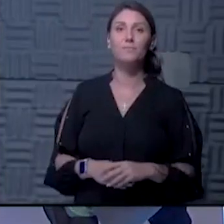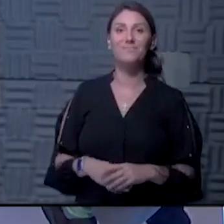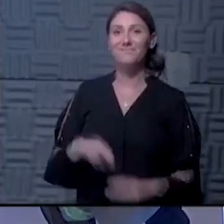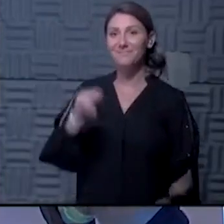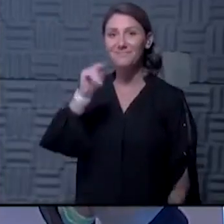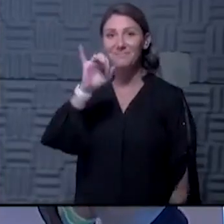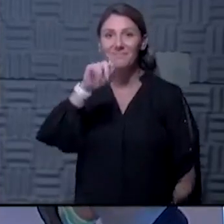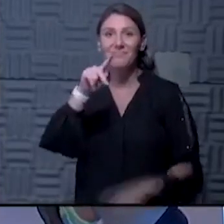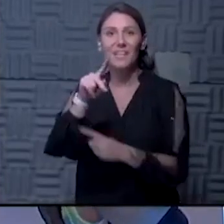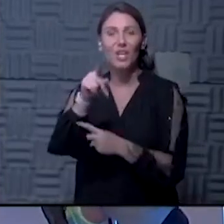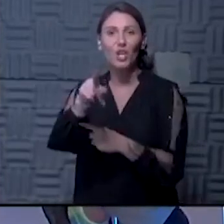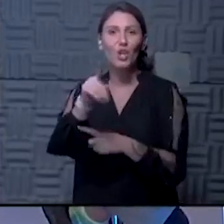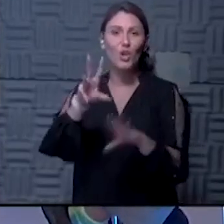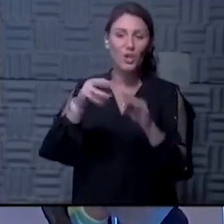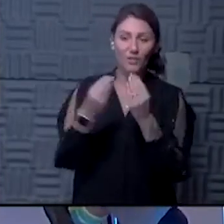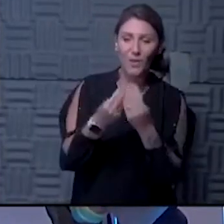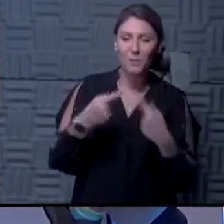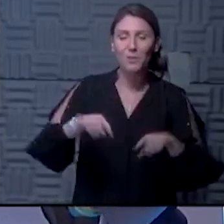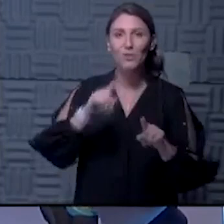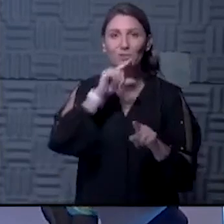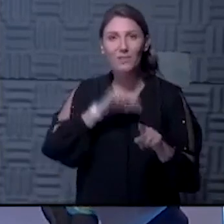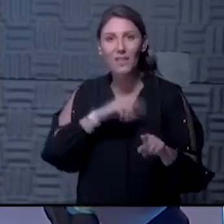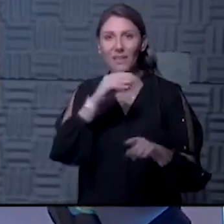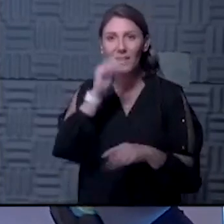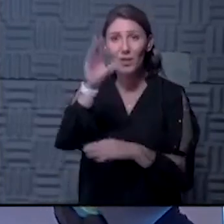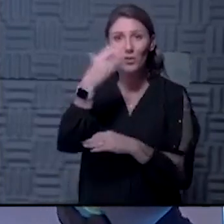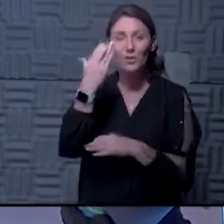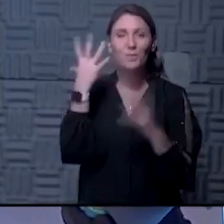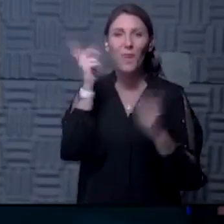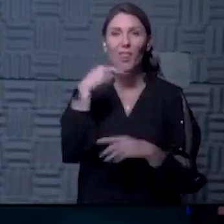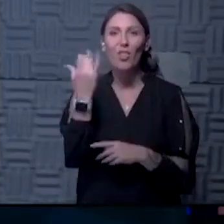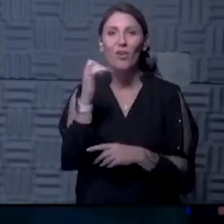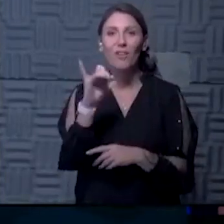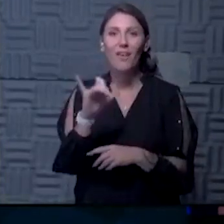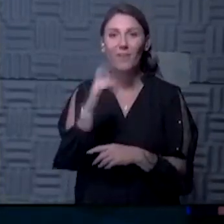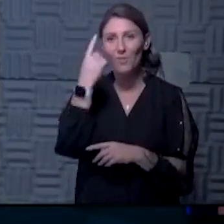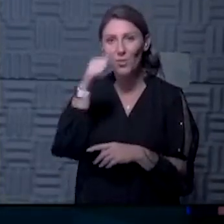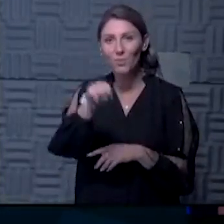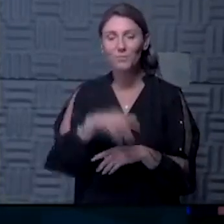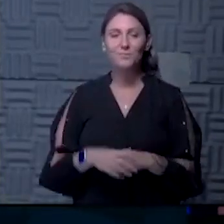Nick, what are you all doing for your family over Thanksgiving and Christmas? How's that going to look for you?